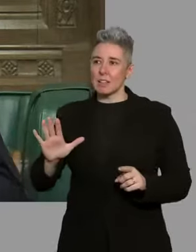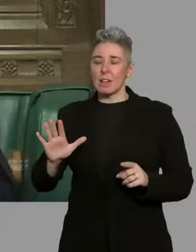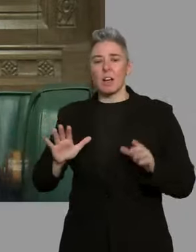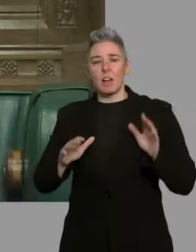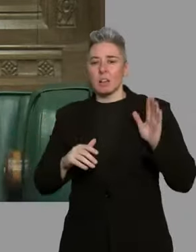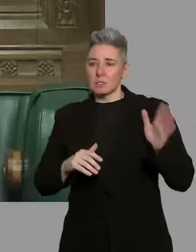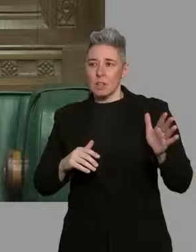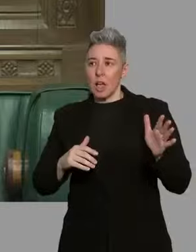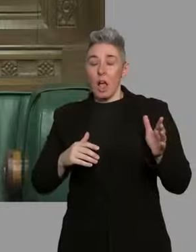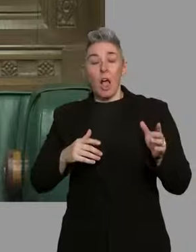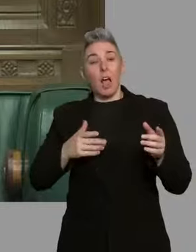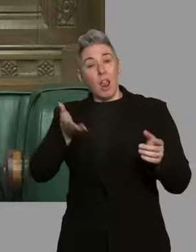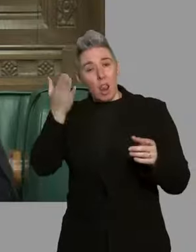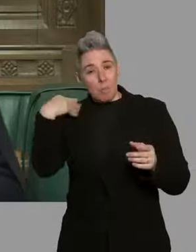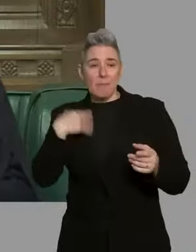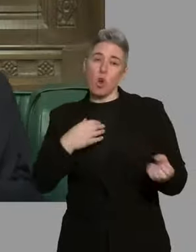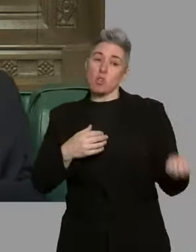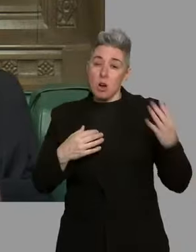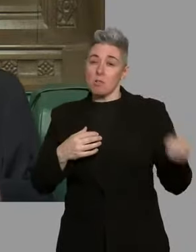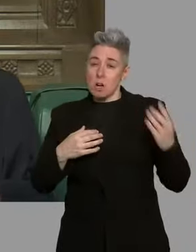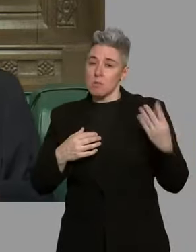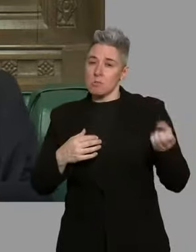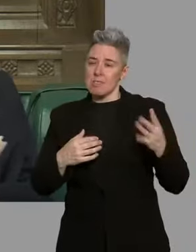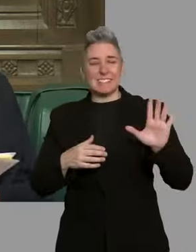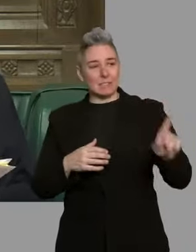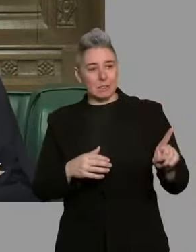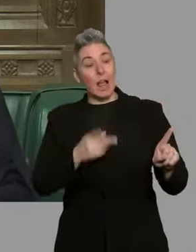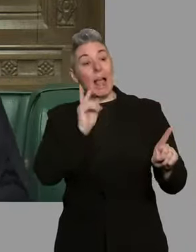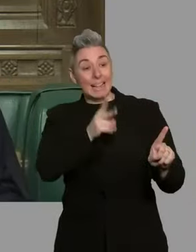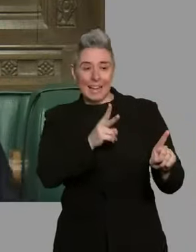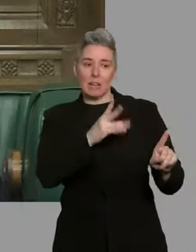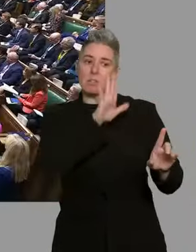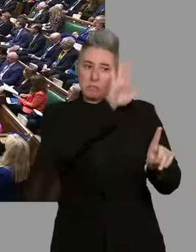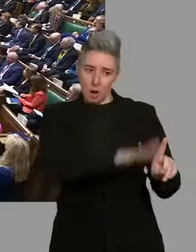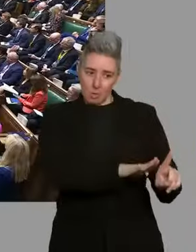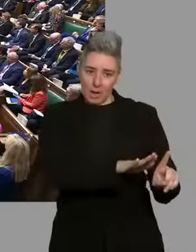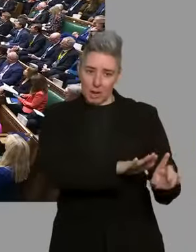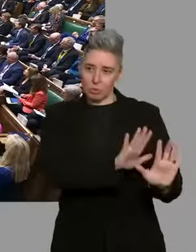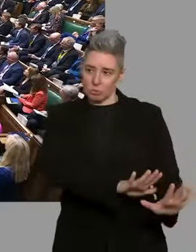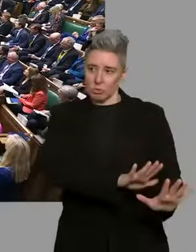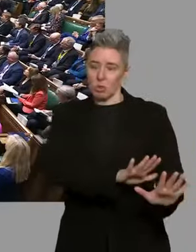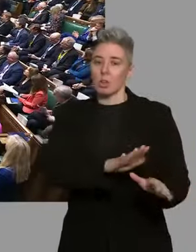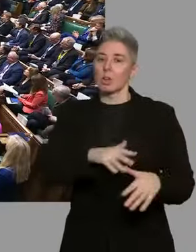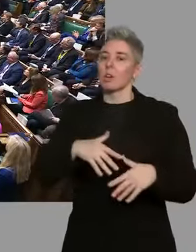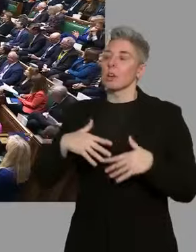luck today. Right, let us come to Leader of the Liberal Democrats, Red David.